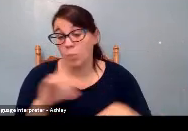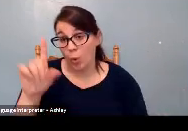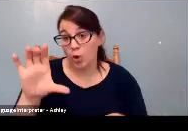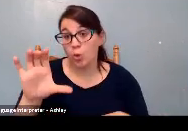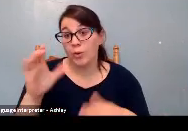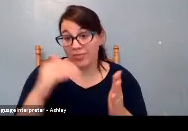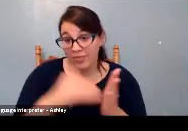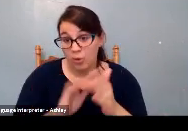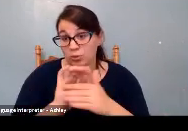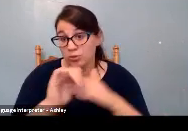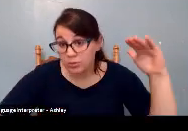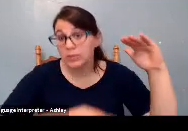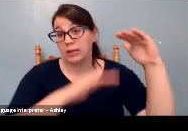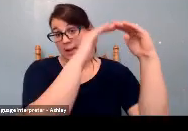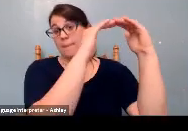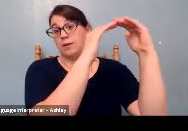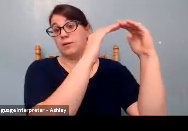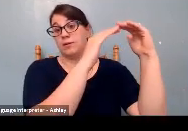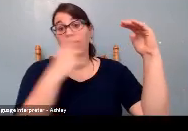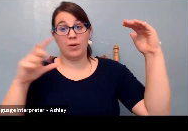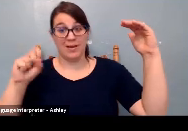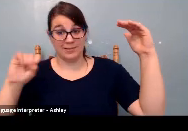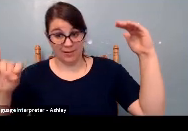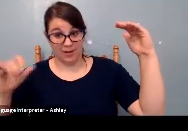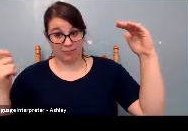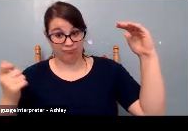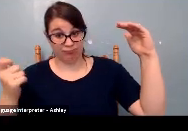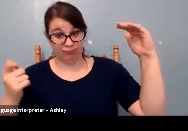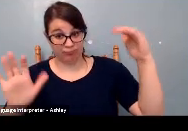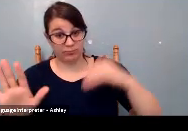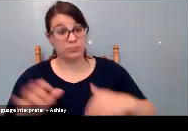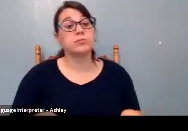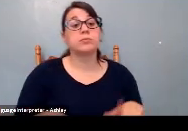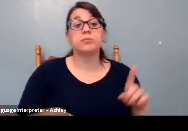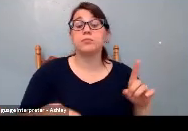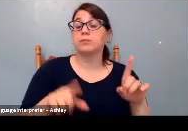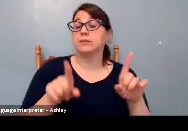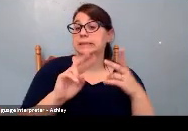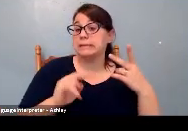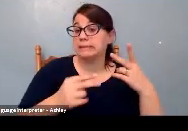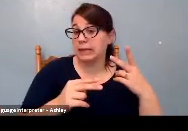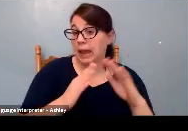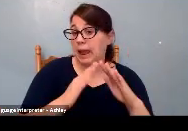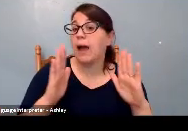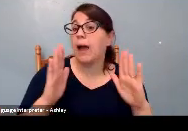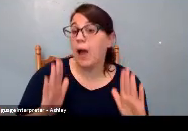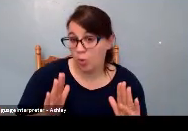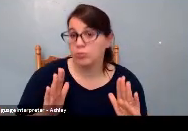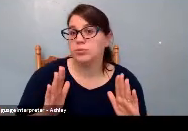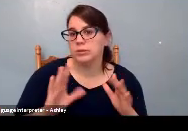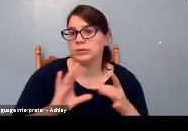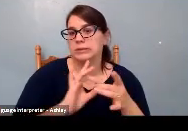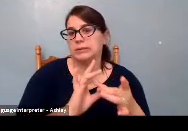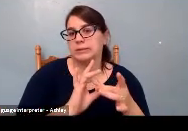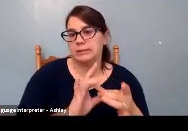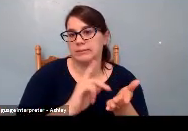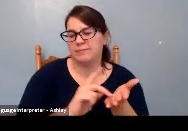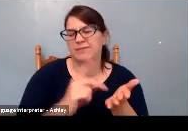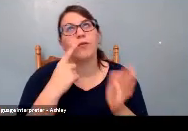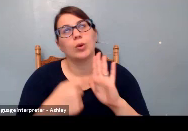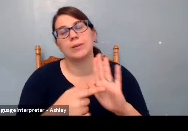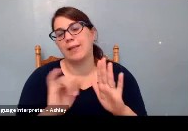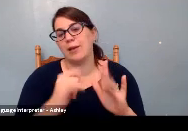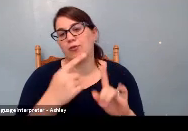mark. The second is housing-related expenses, for example, rent.